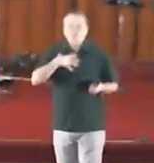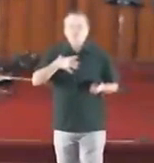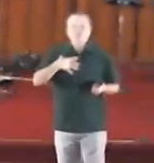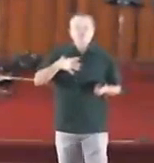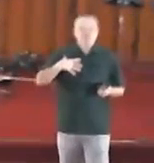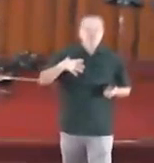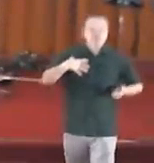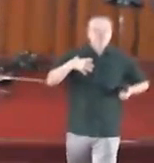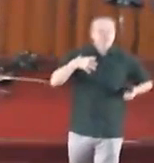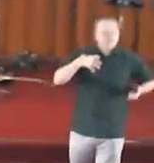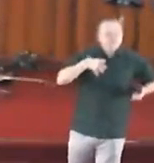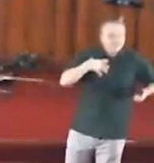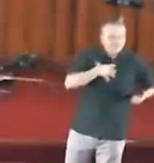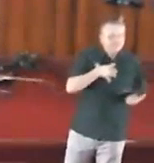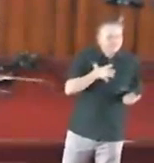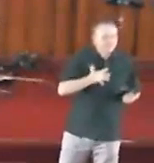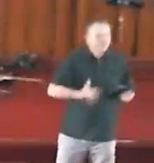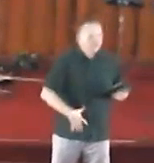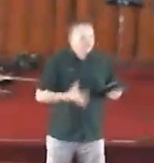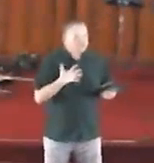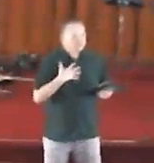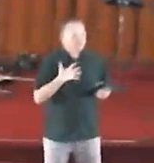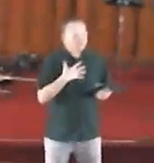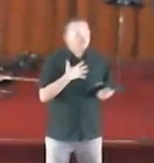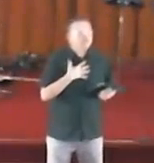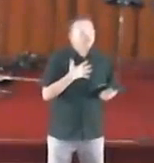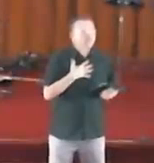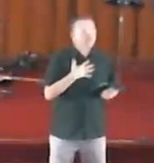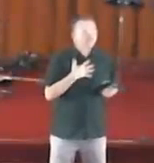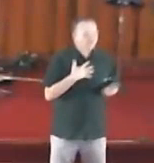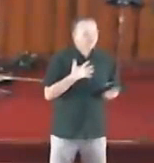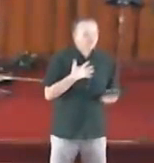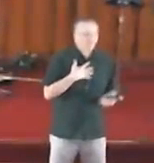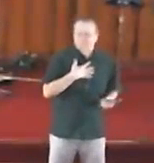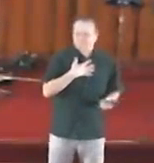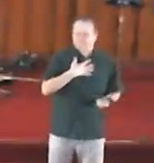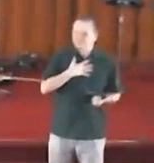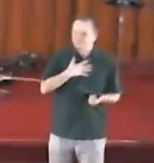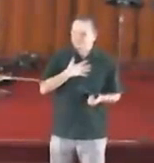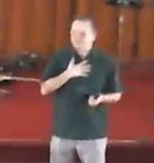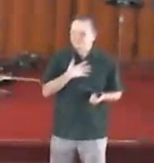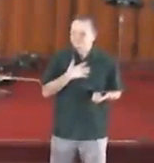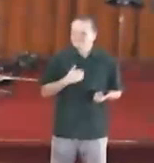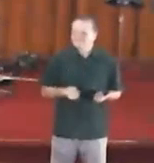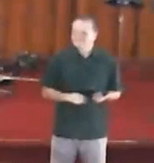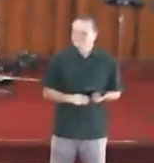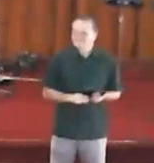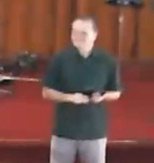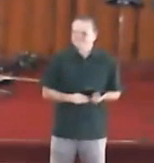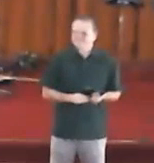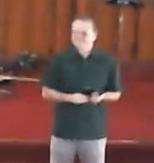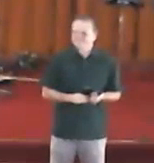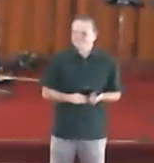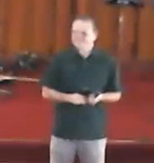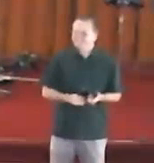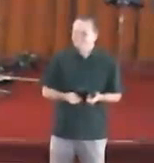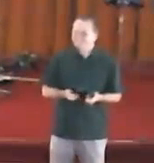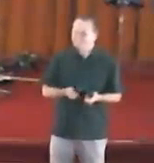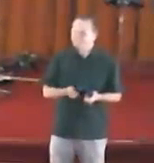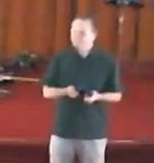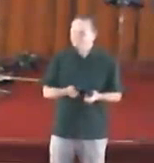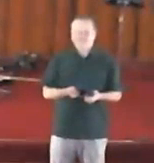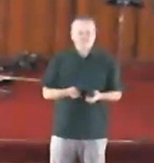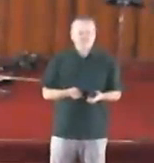No todo el interior de nuestro hombre conoce bien a Dios. Not all of our inner